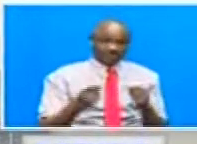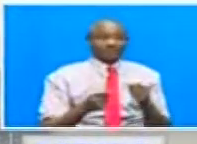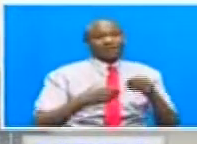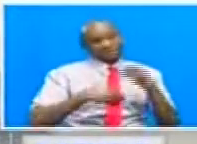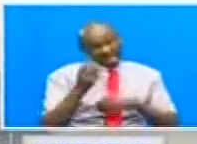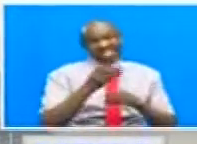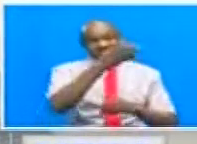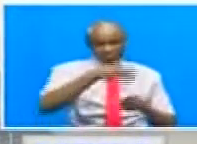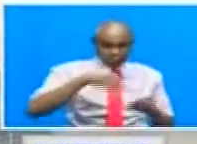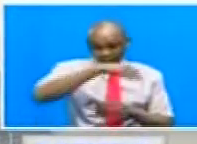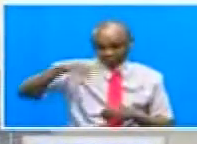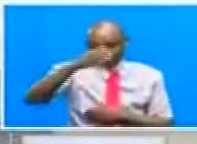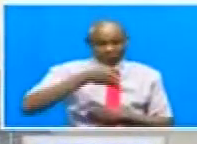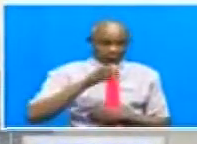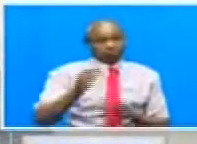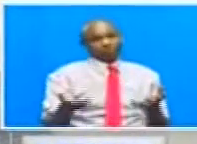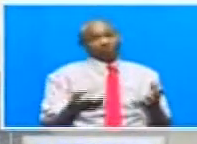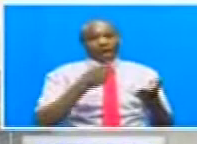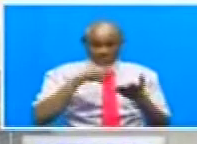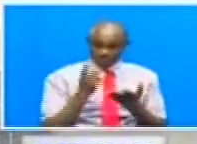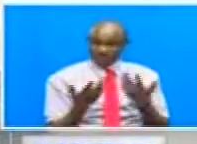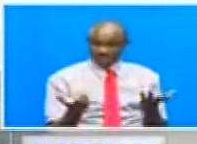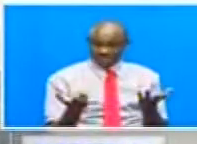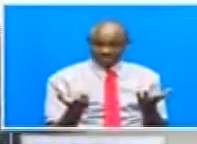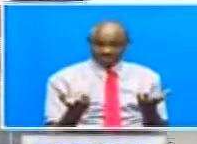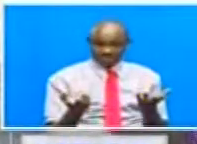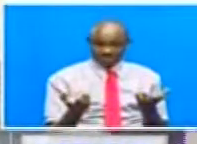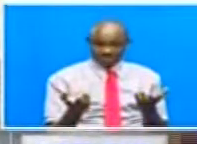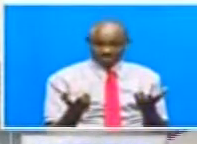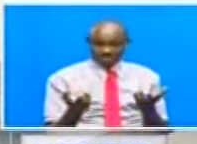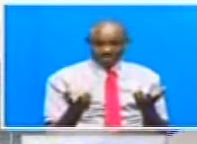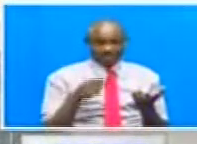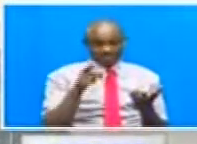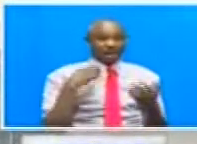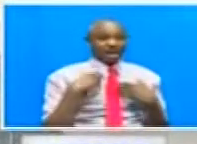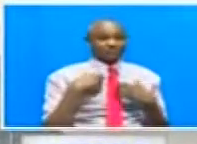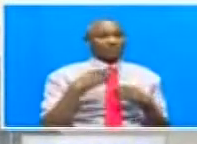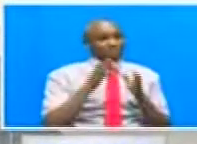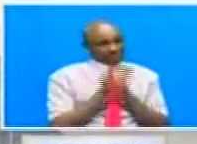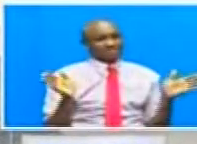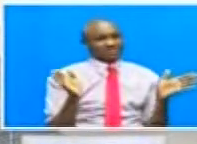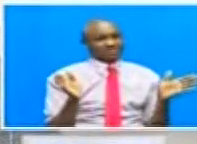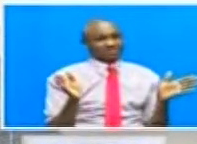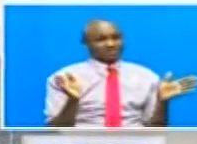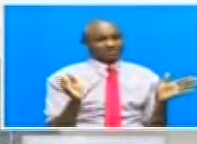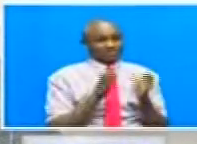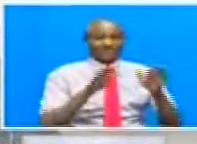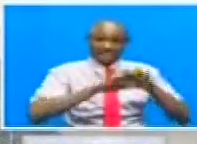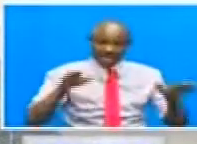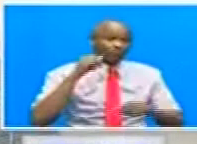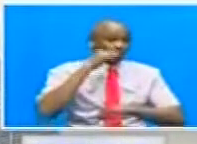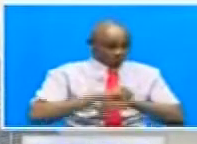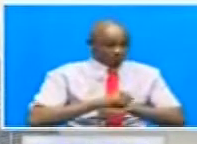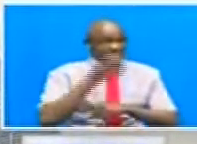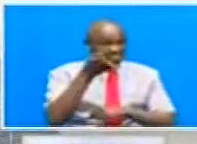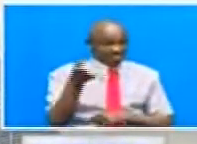subdivisions, and the conditions for approval of the subdivisions is there must be a certain amount of public land for schools